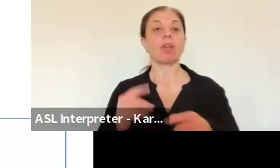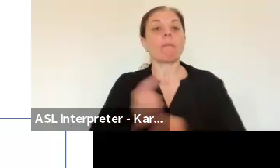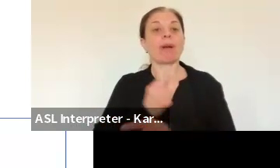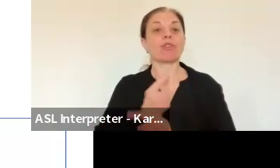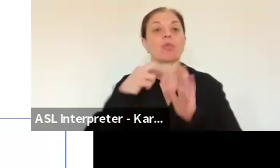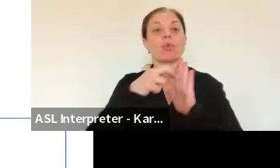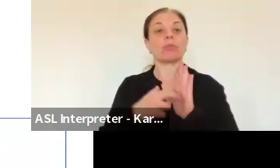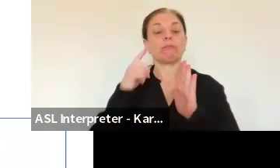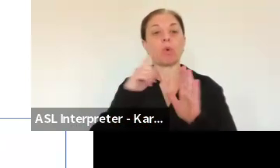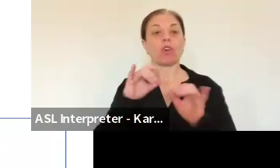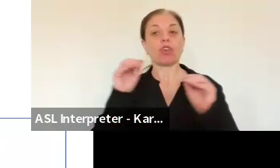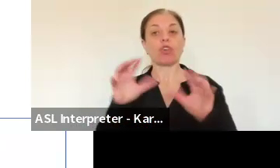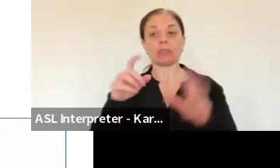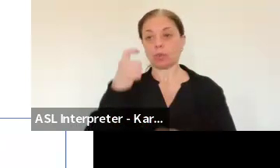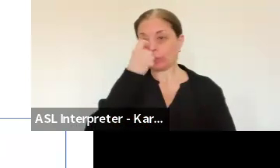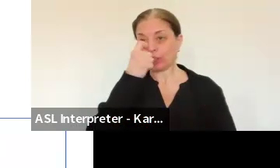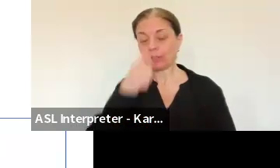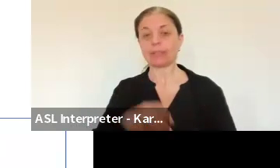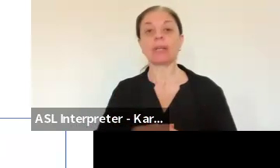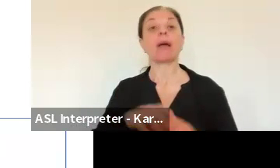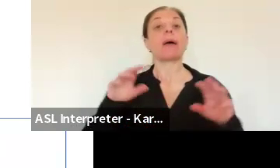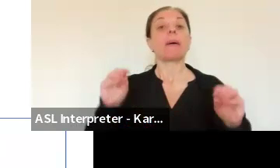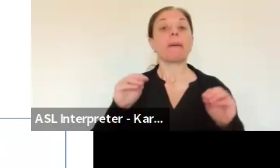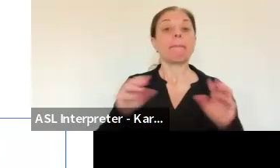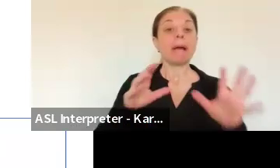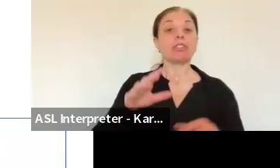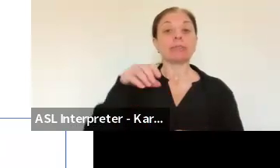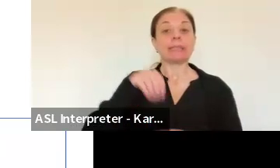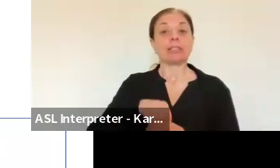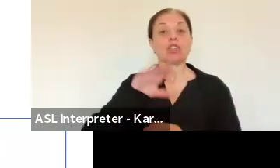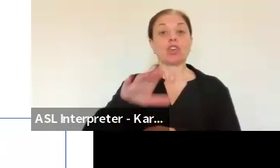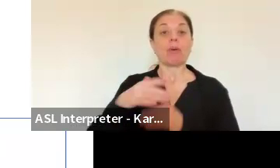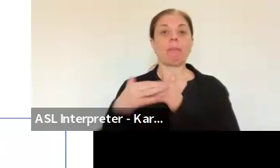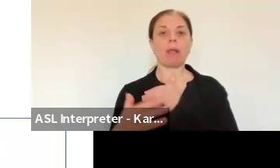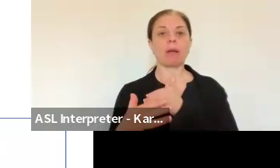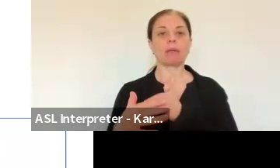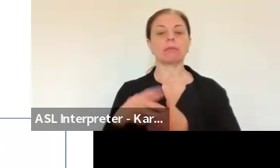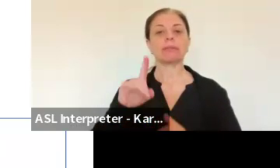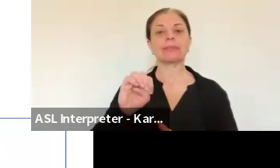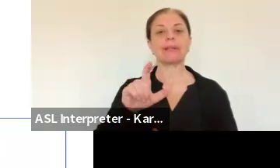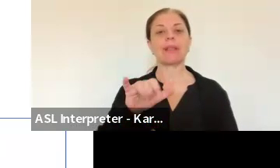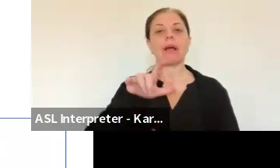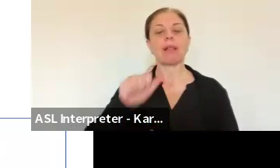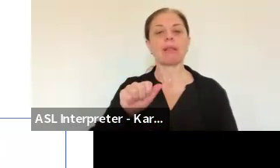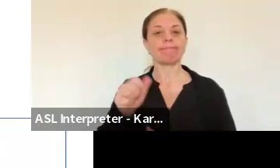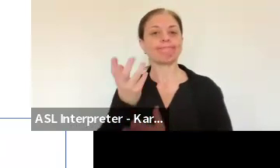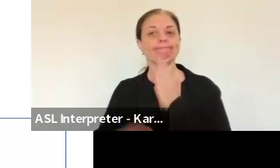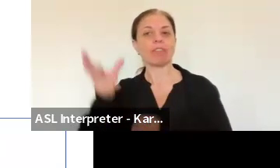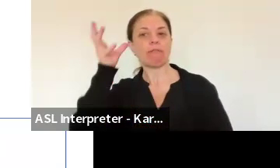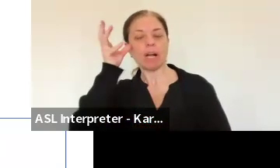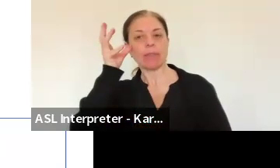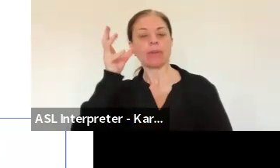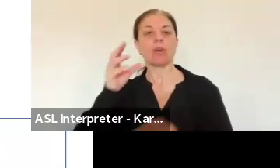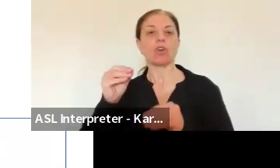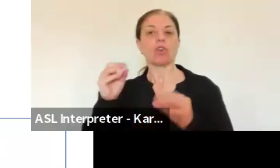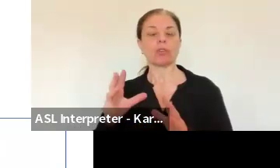Practical rules for cursed witches. Magic is in Delilah B's blood. Her absentee father is the world's most famous curse breaker, while all